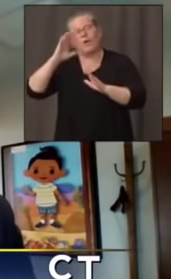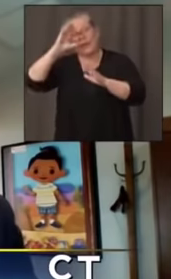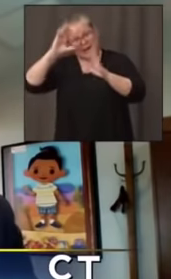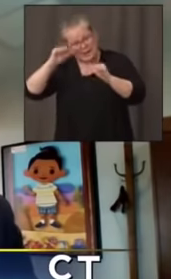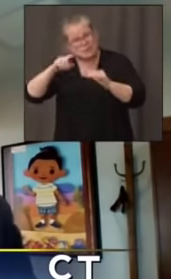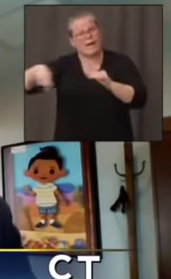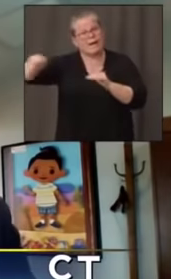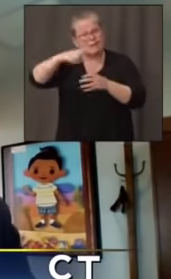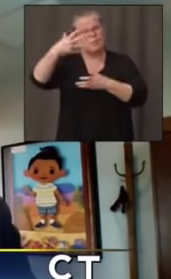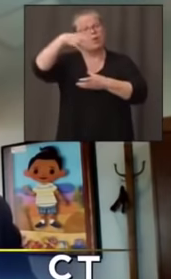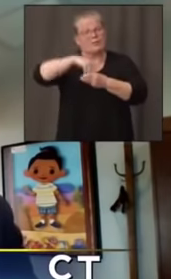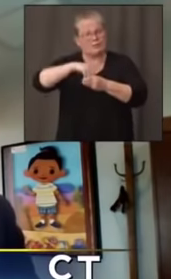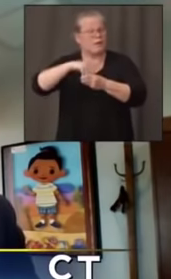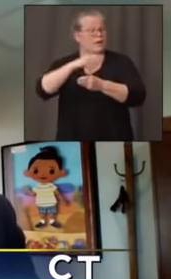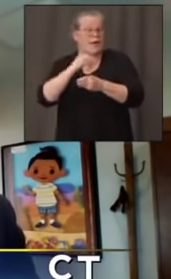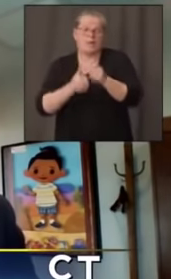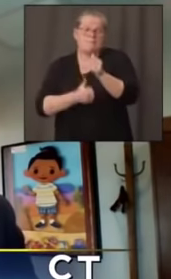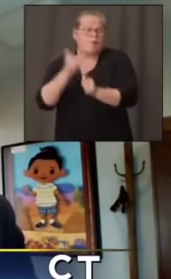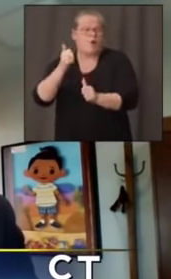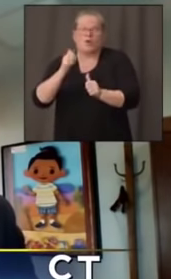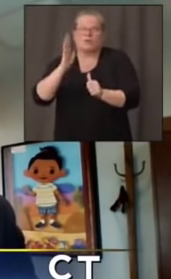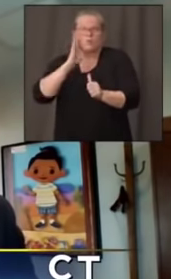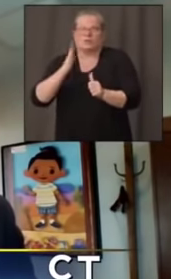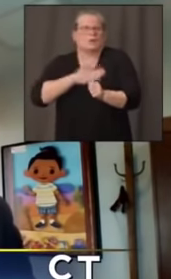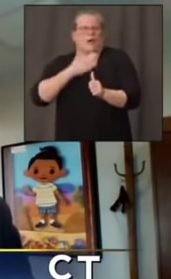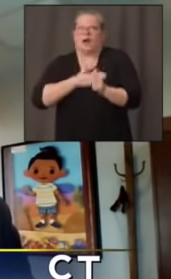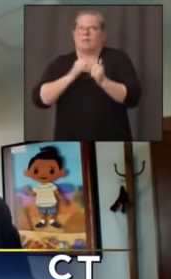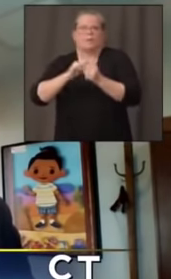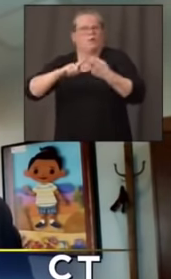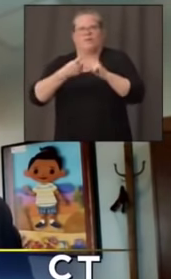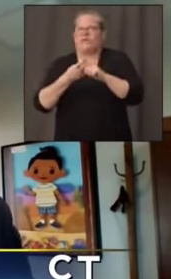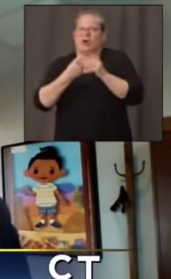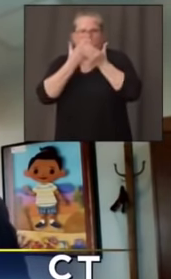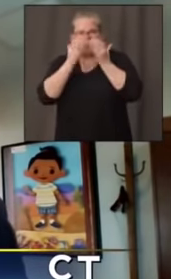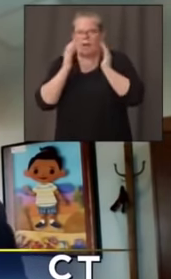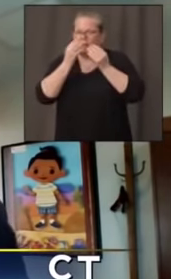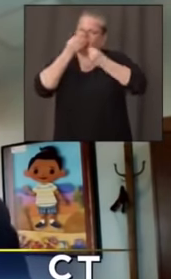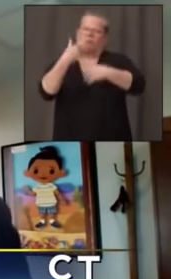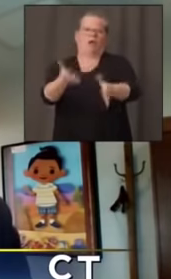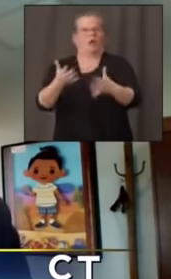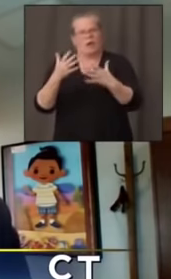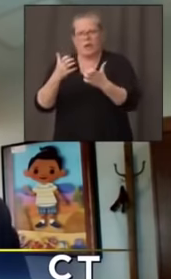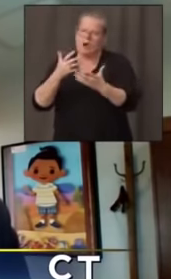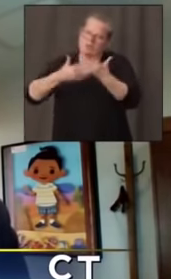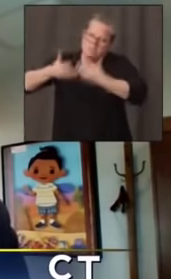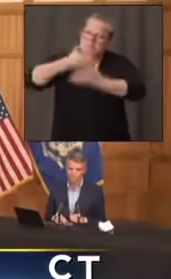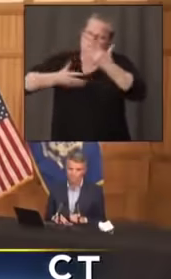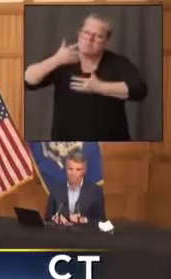grand majority of them would be just so happy to be with their friends that are going to follow without issue.